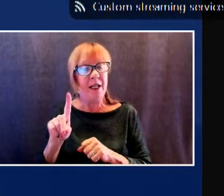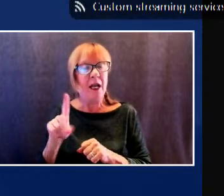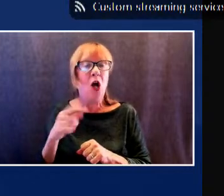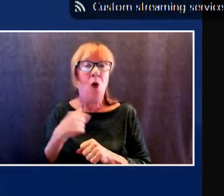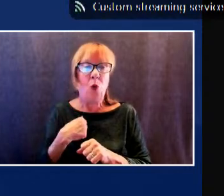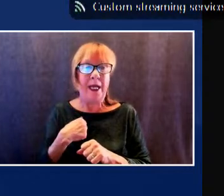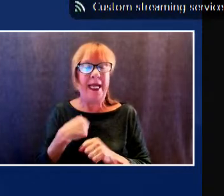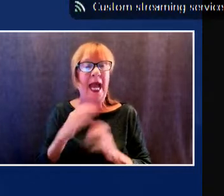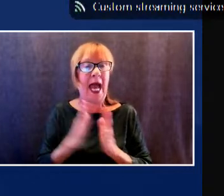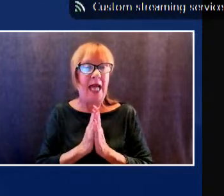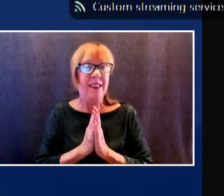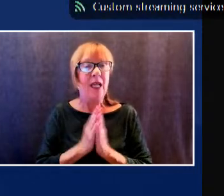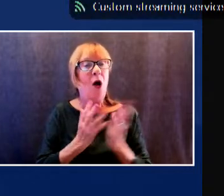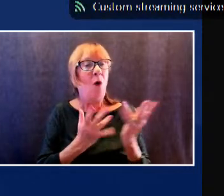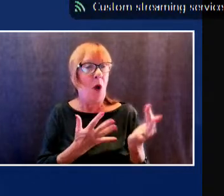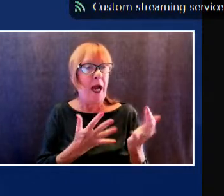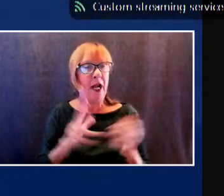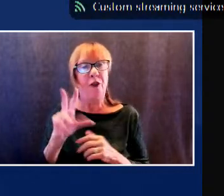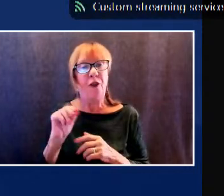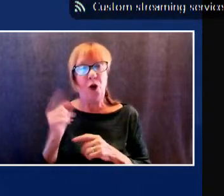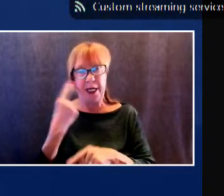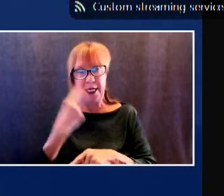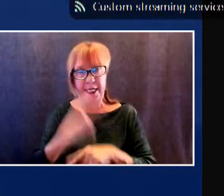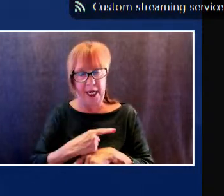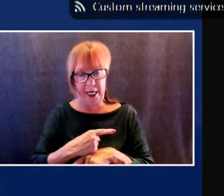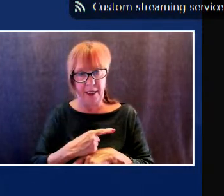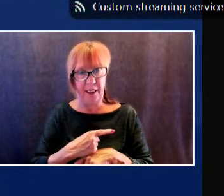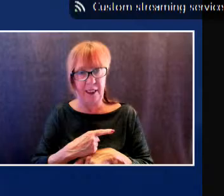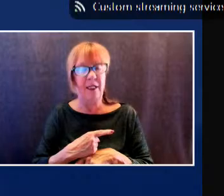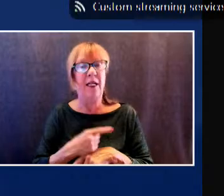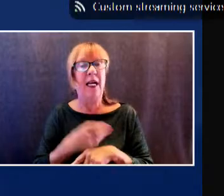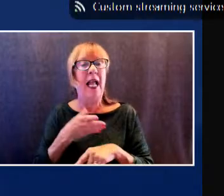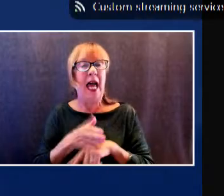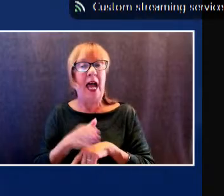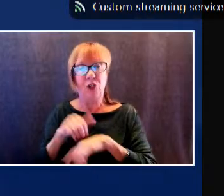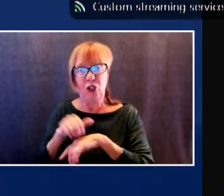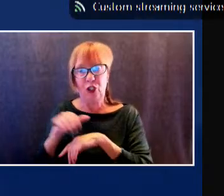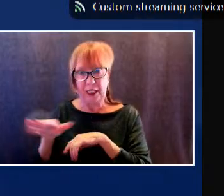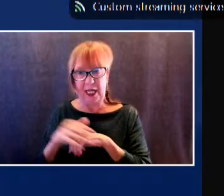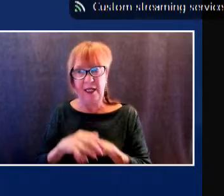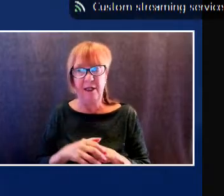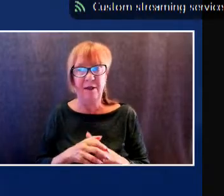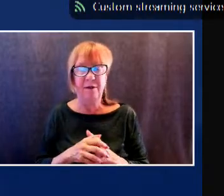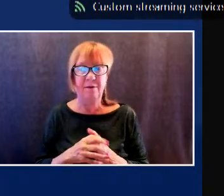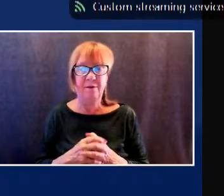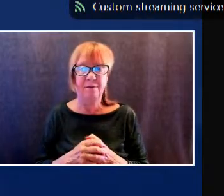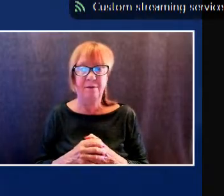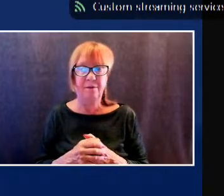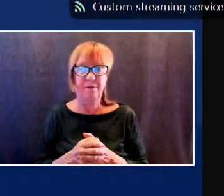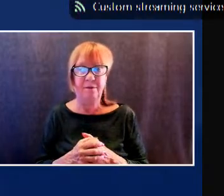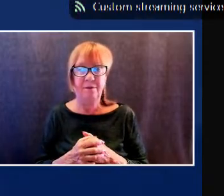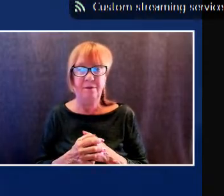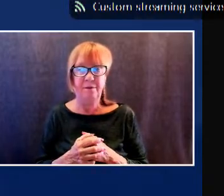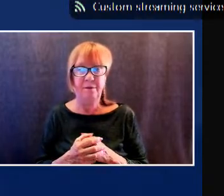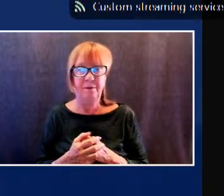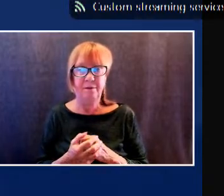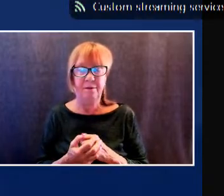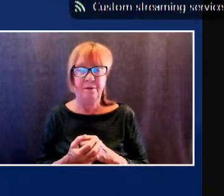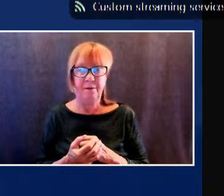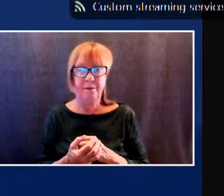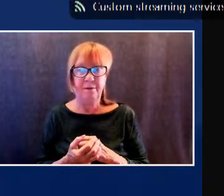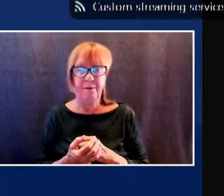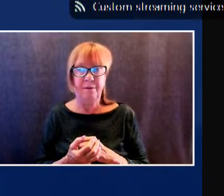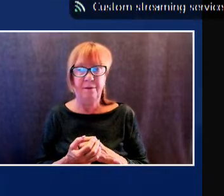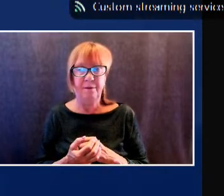for processing of refunds after submission of the request for fire rebuild, fee waiver, or refund form.